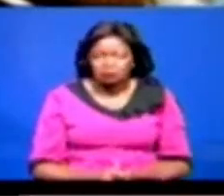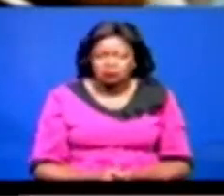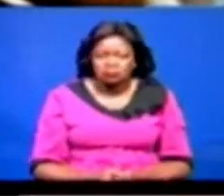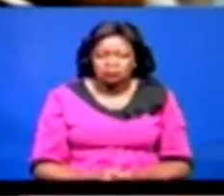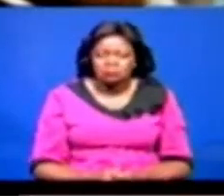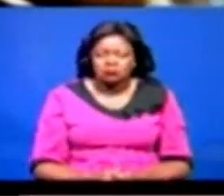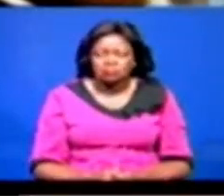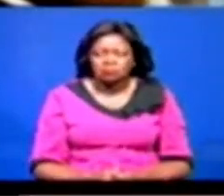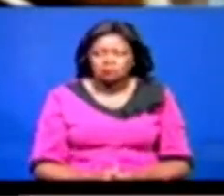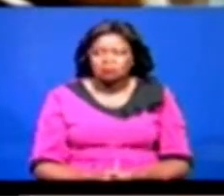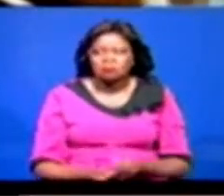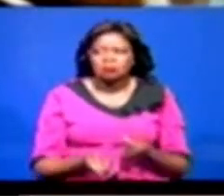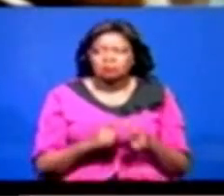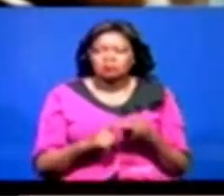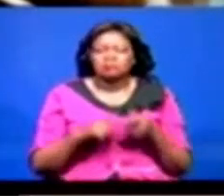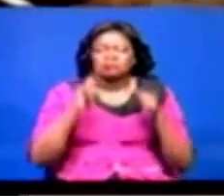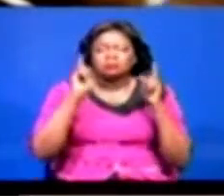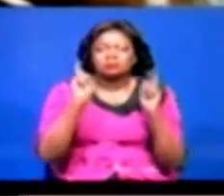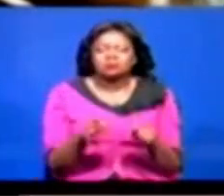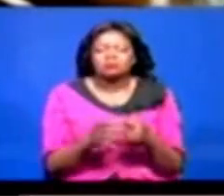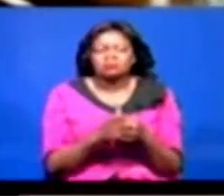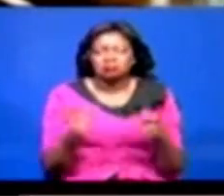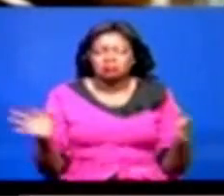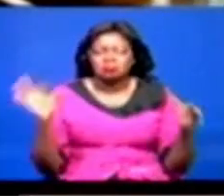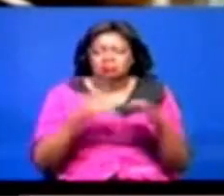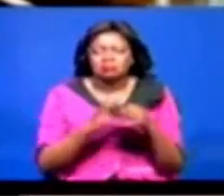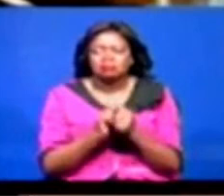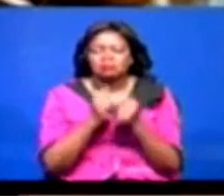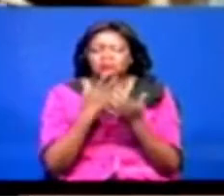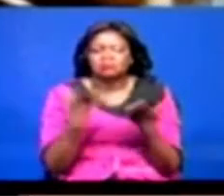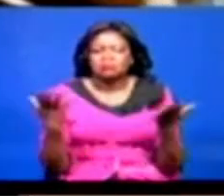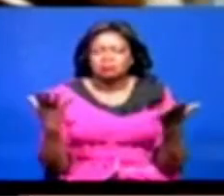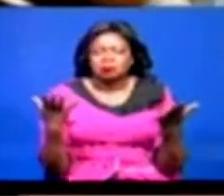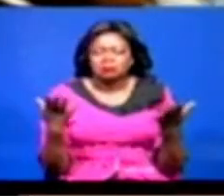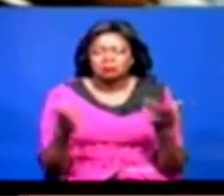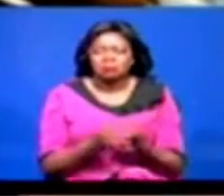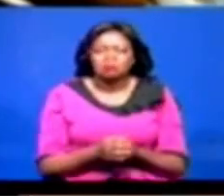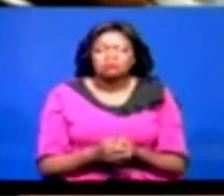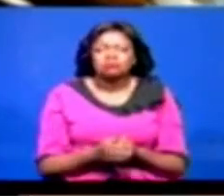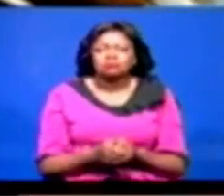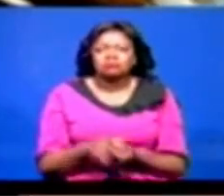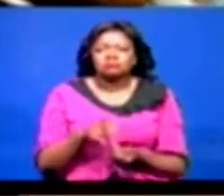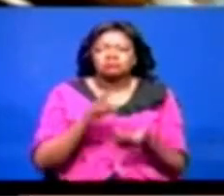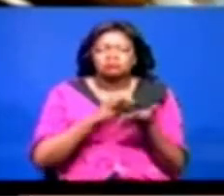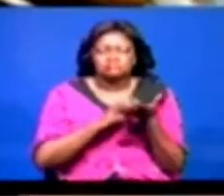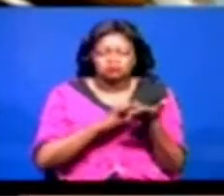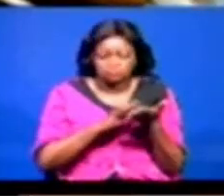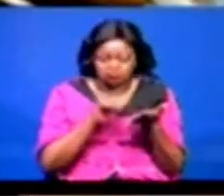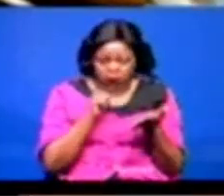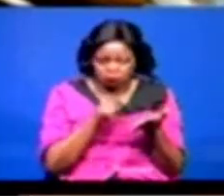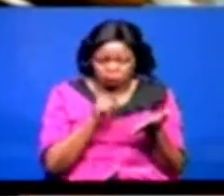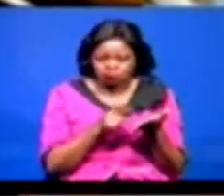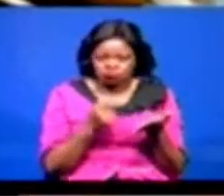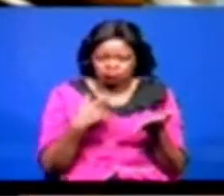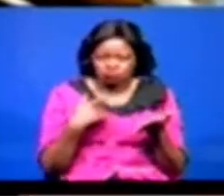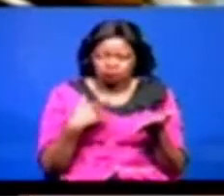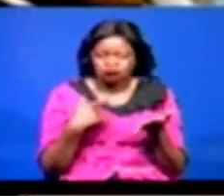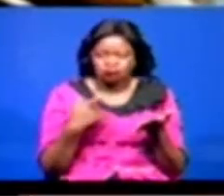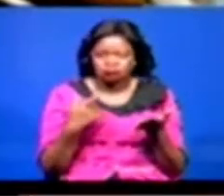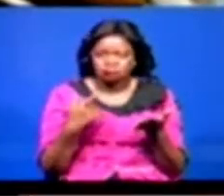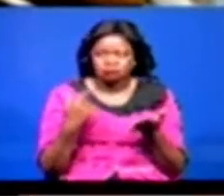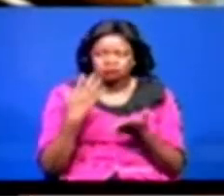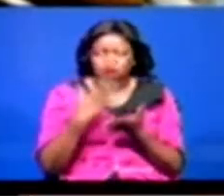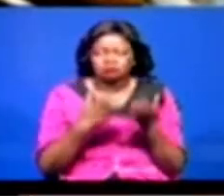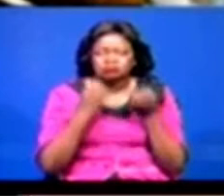Again, we must be able to relate this with other factors. In the KIMS kit, we have certain information that